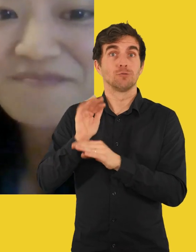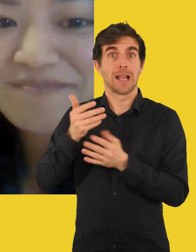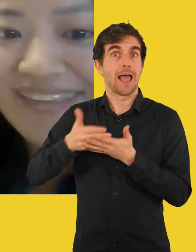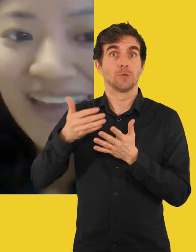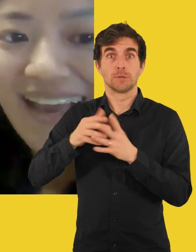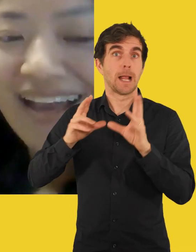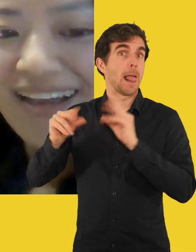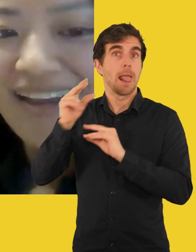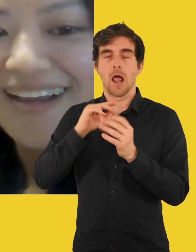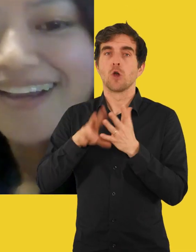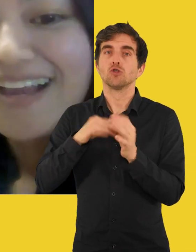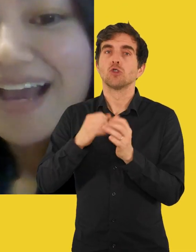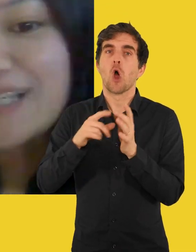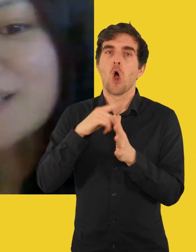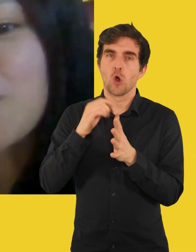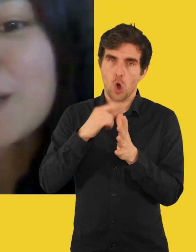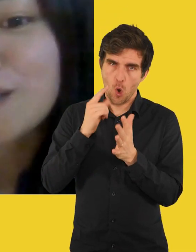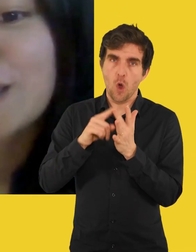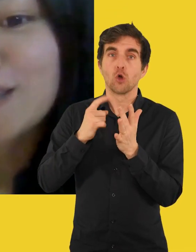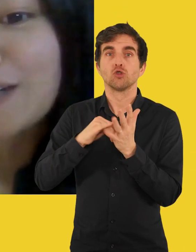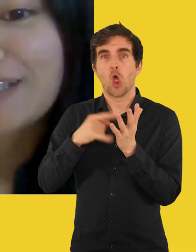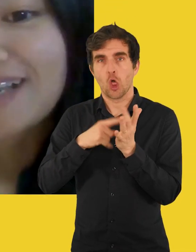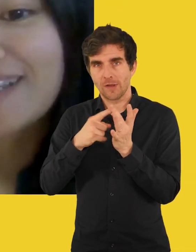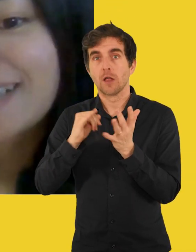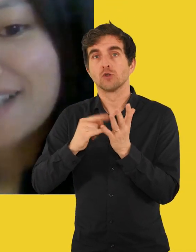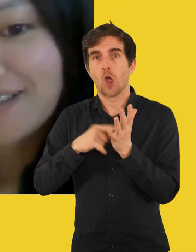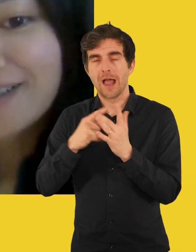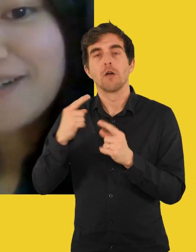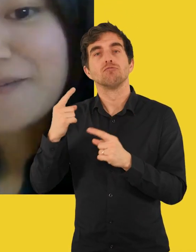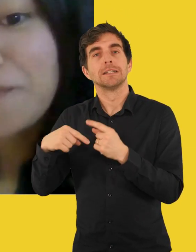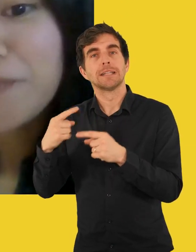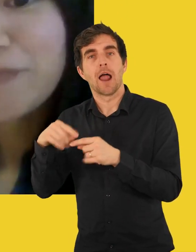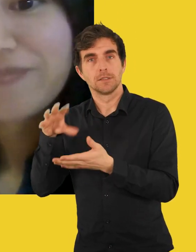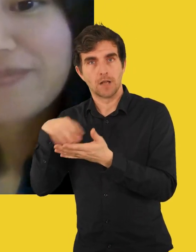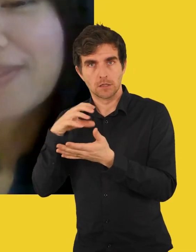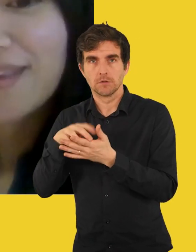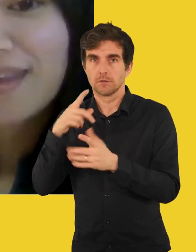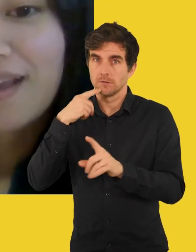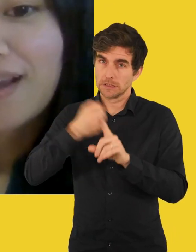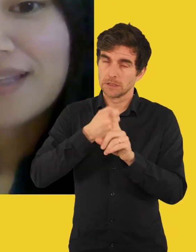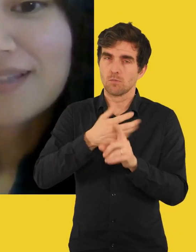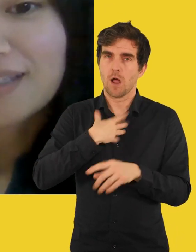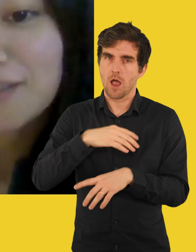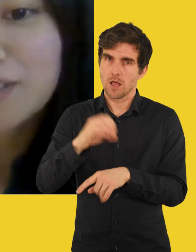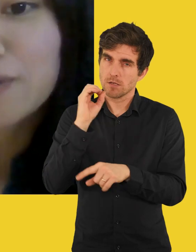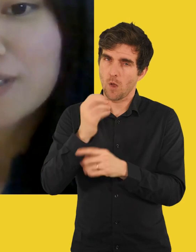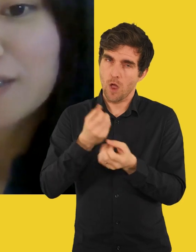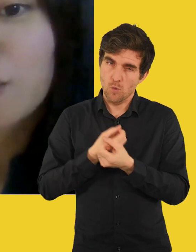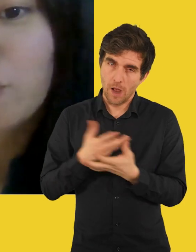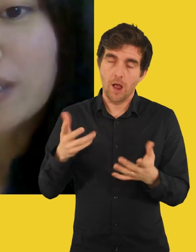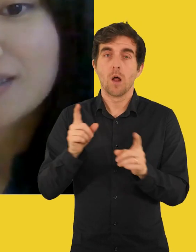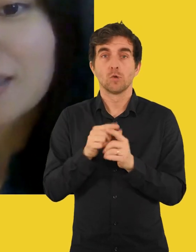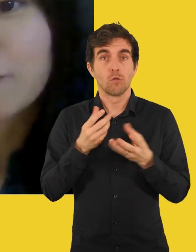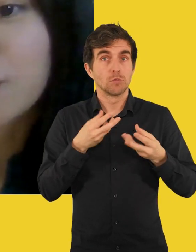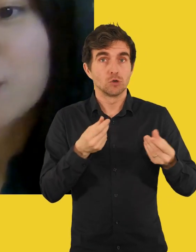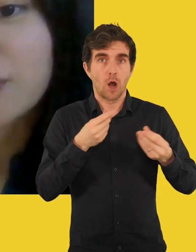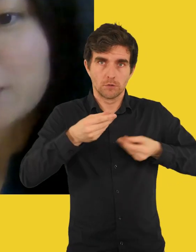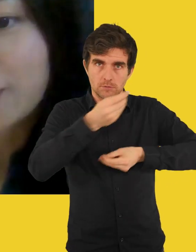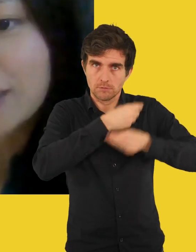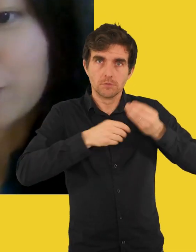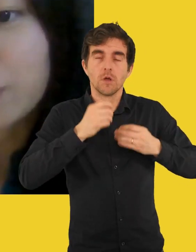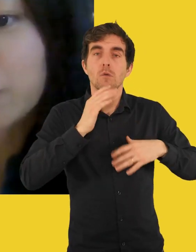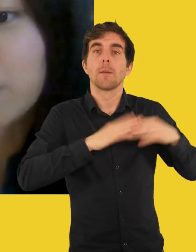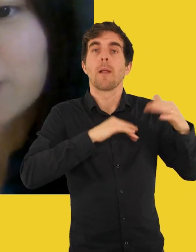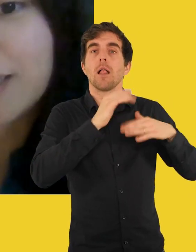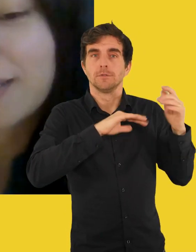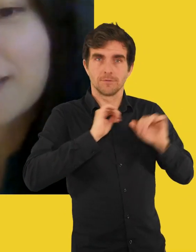Association, and Songgol Suri Recycling Center, and Activists for Zero Waste and Resource